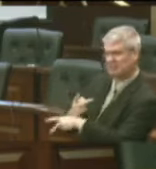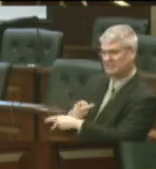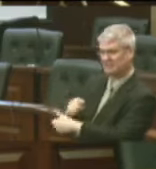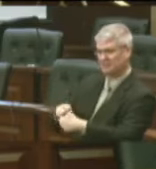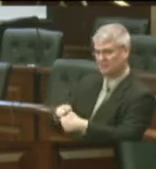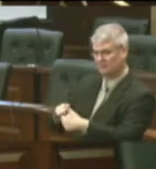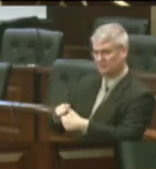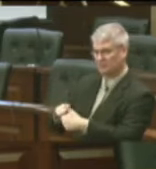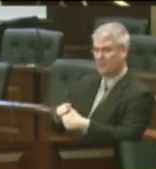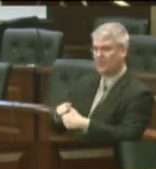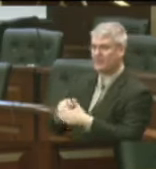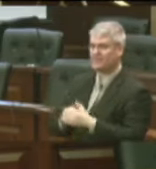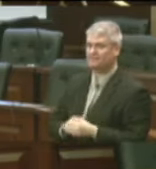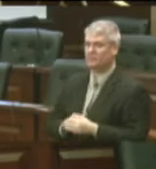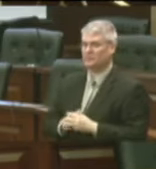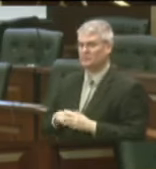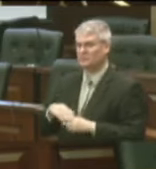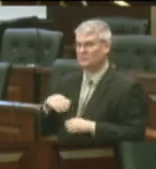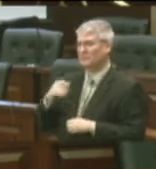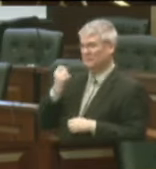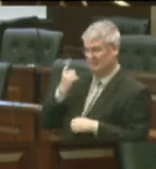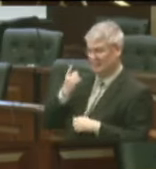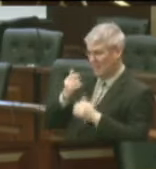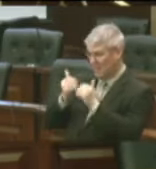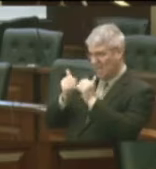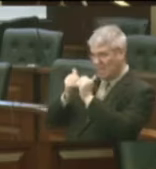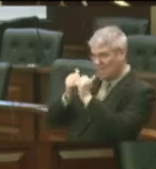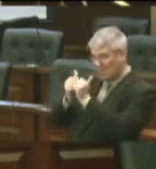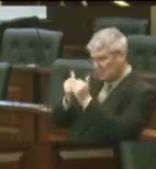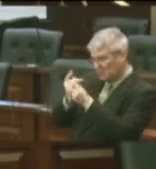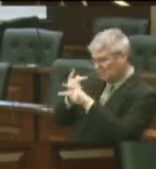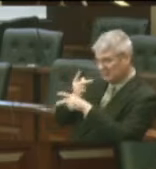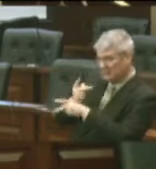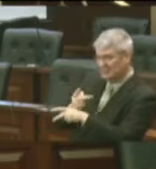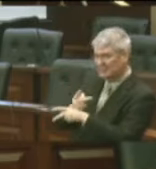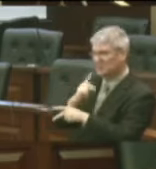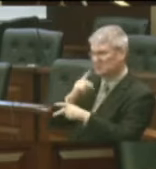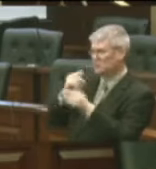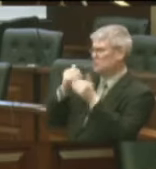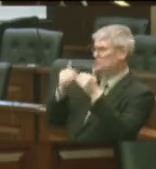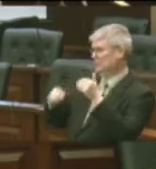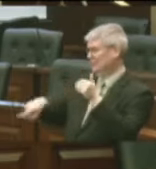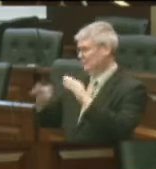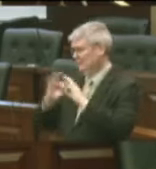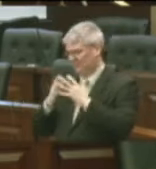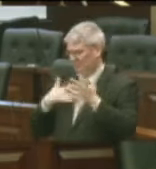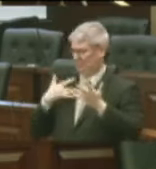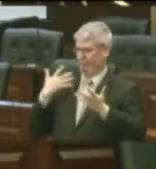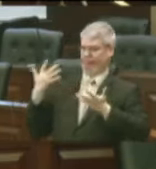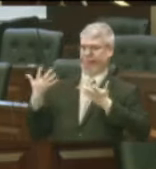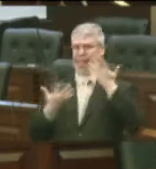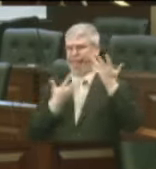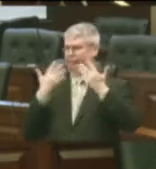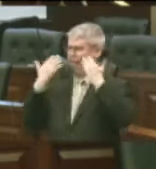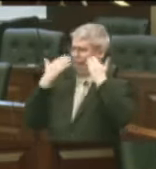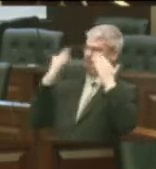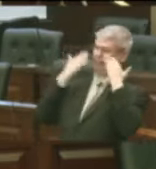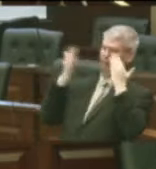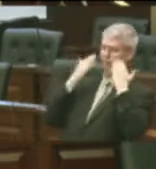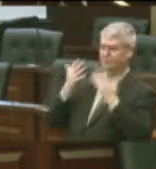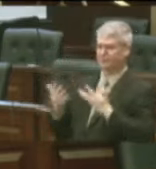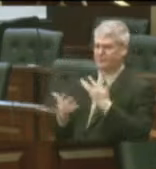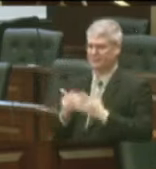it can be overwhelming. And so I believe that will help with those efforts. Number two, this is a benefit for our teachers in